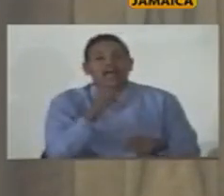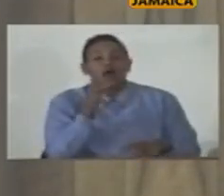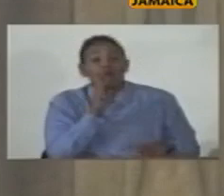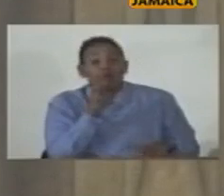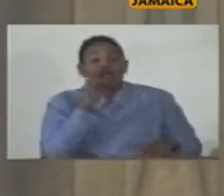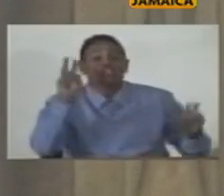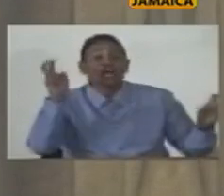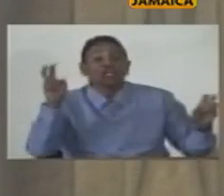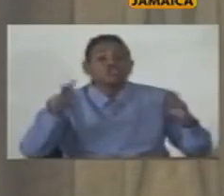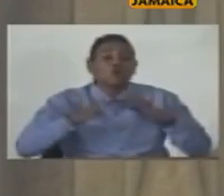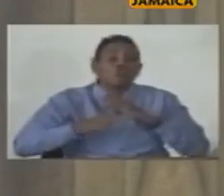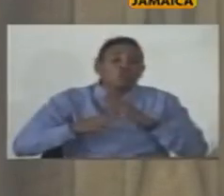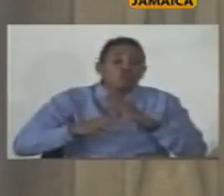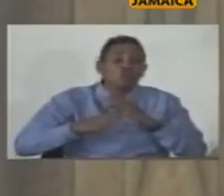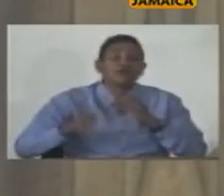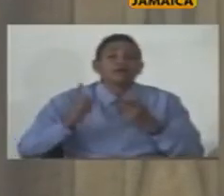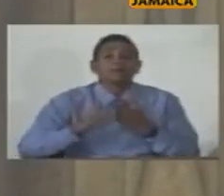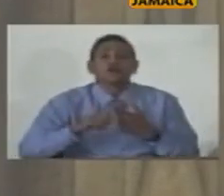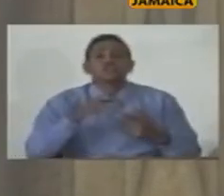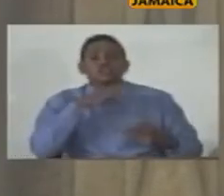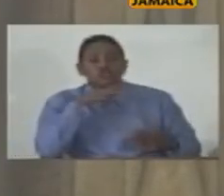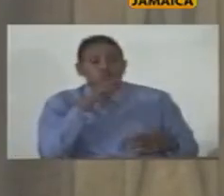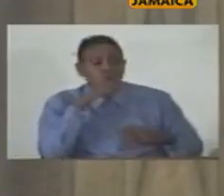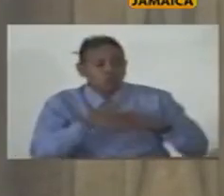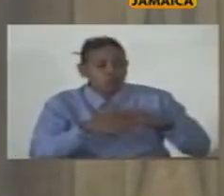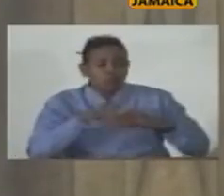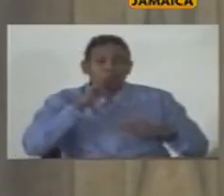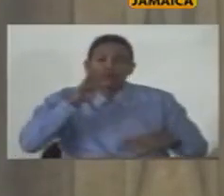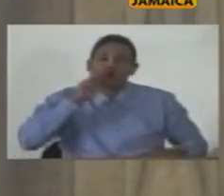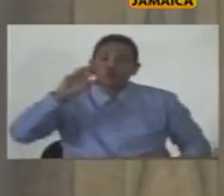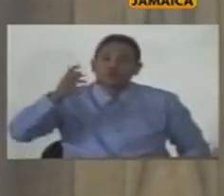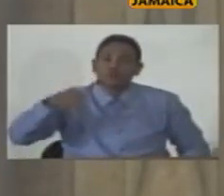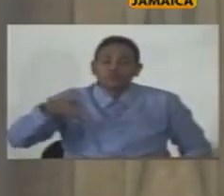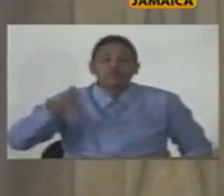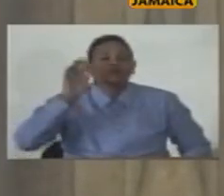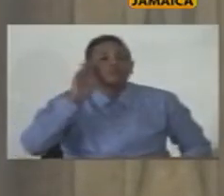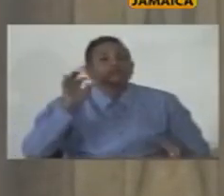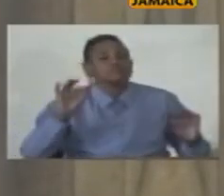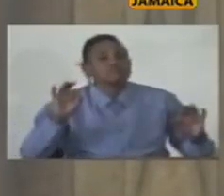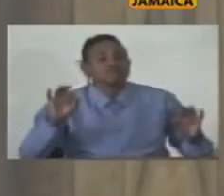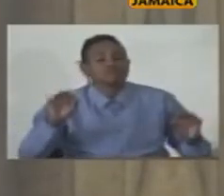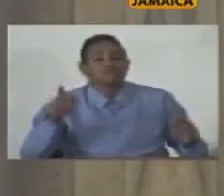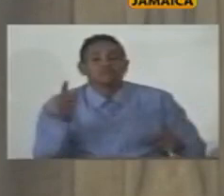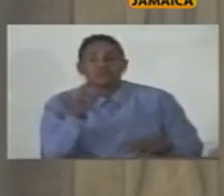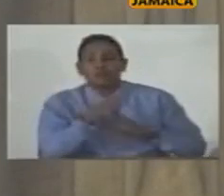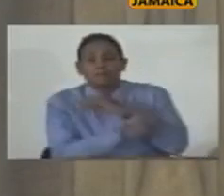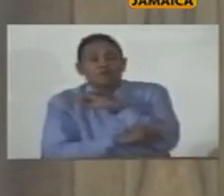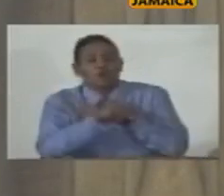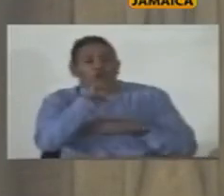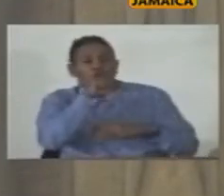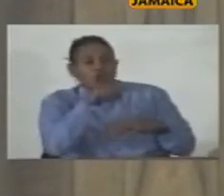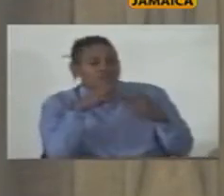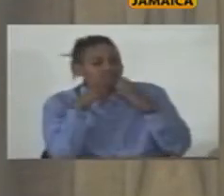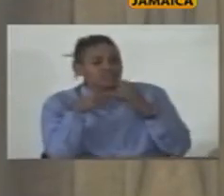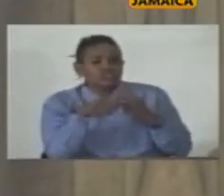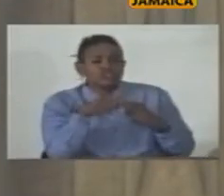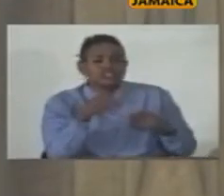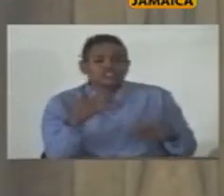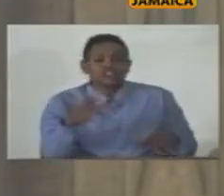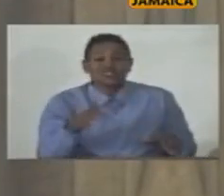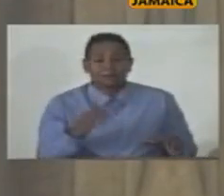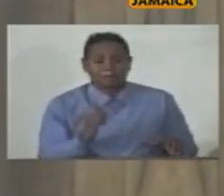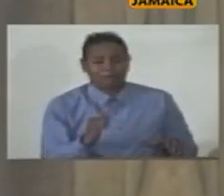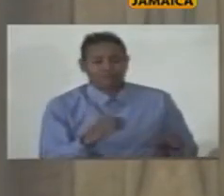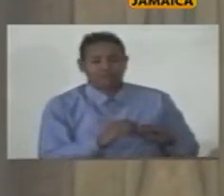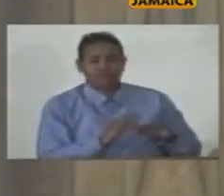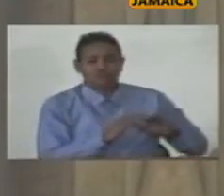at crisis level. Portland is loved at home and abroad. She's the jewel in Jamaica's crown. Let me